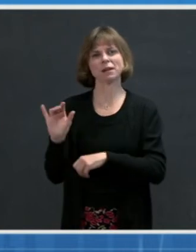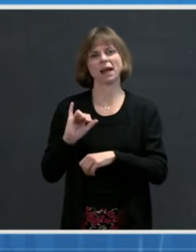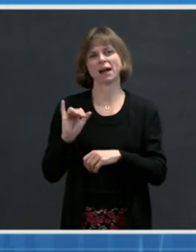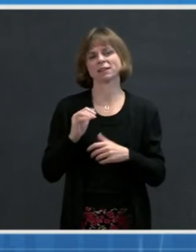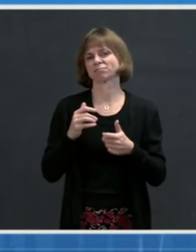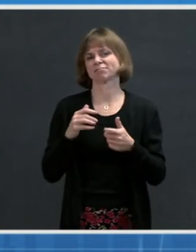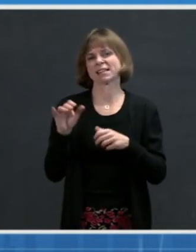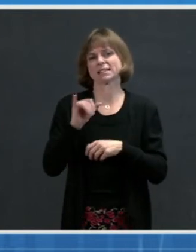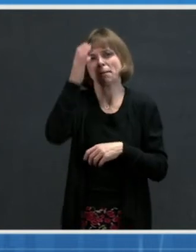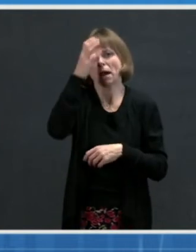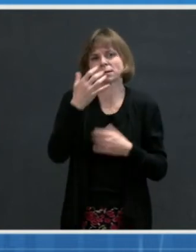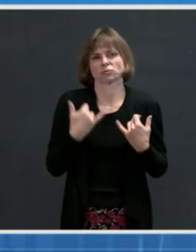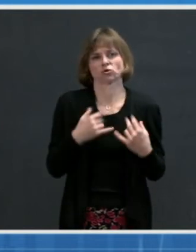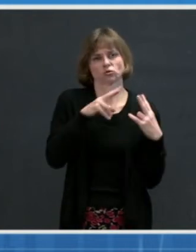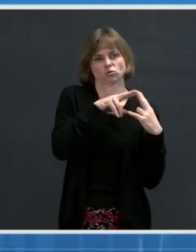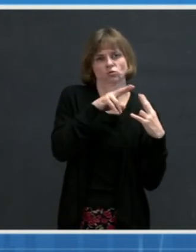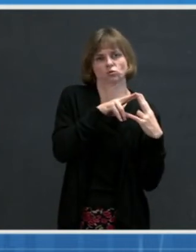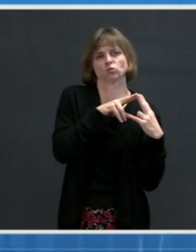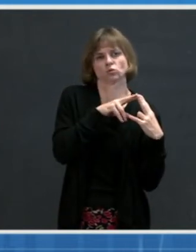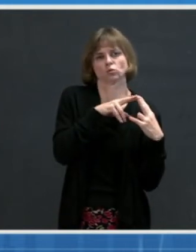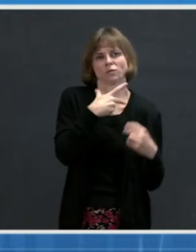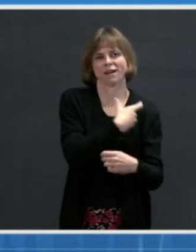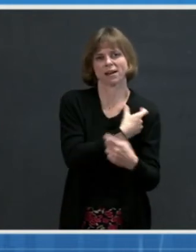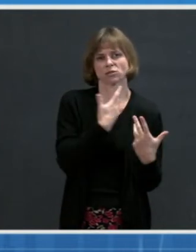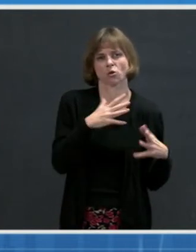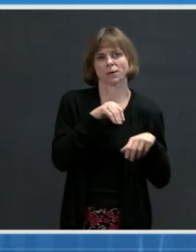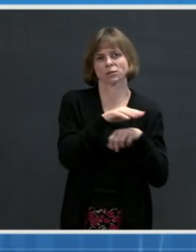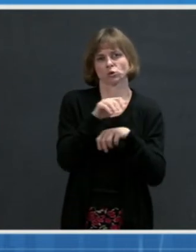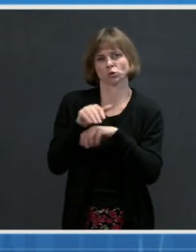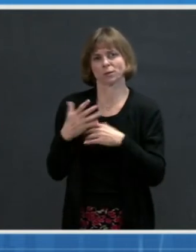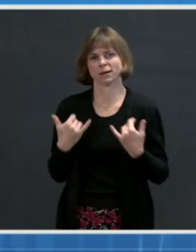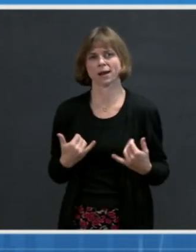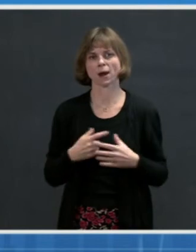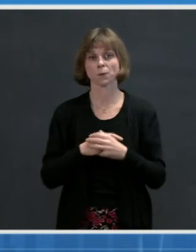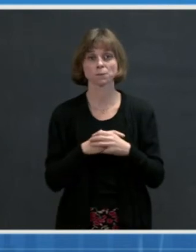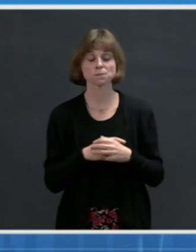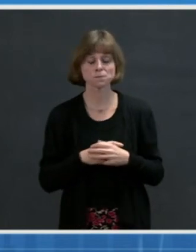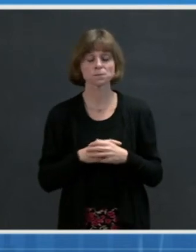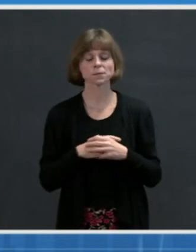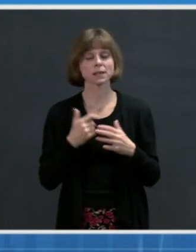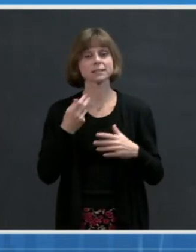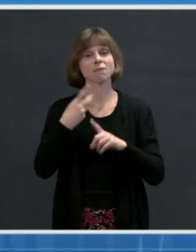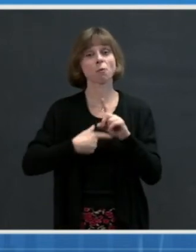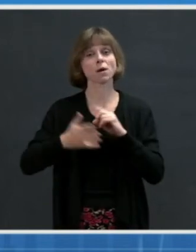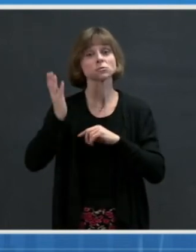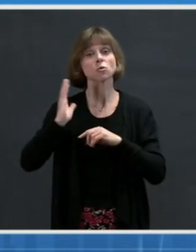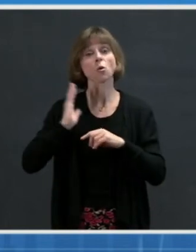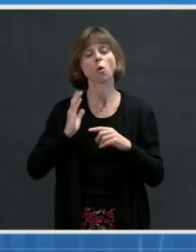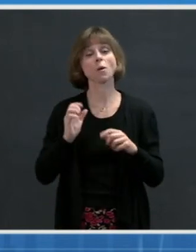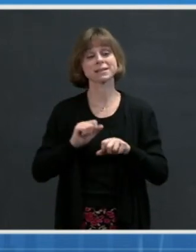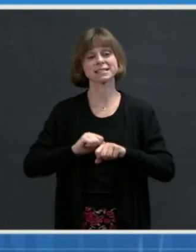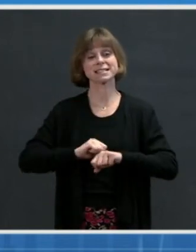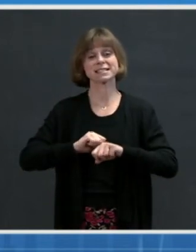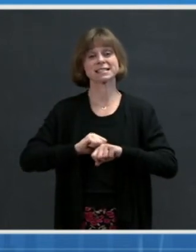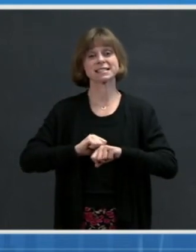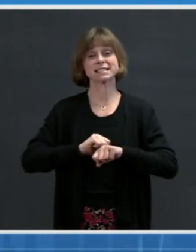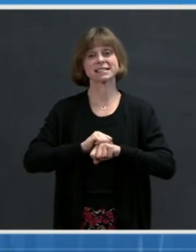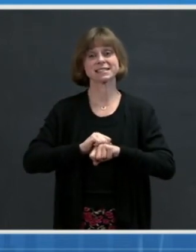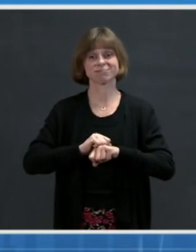percentages. Months ago, sending a mask to every American would have been a good